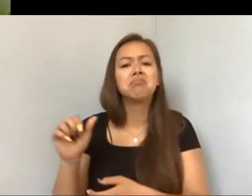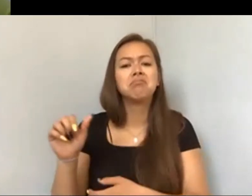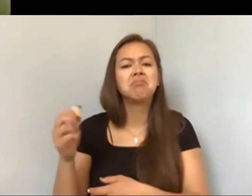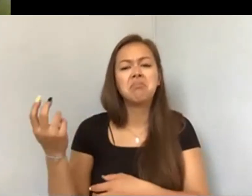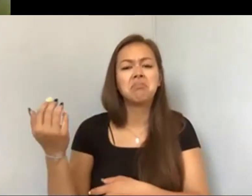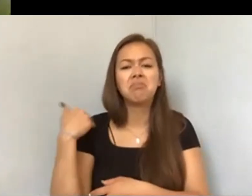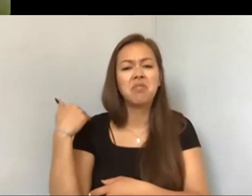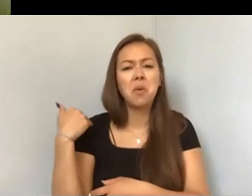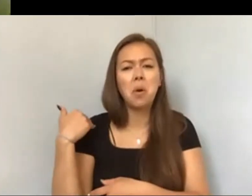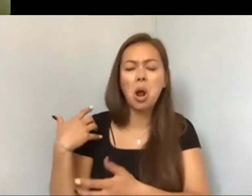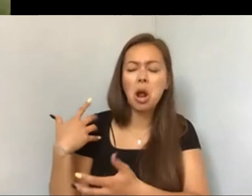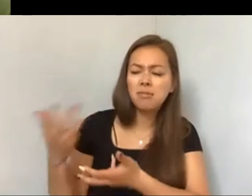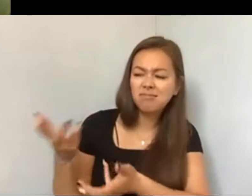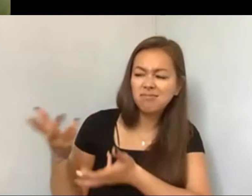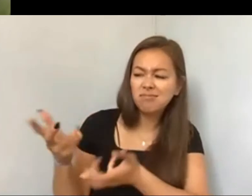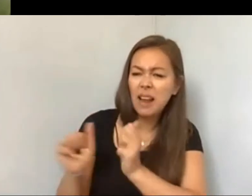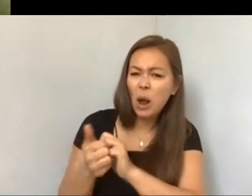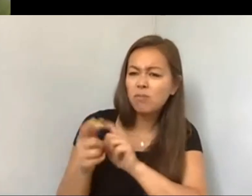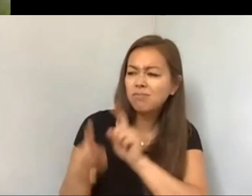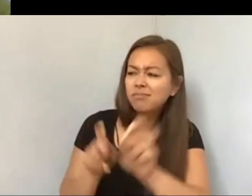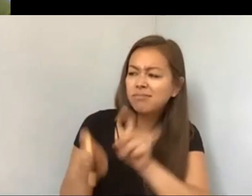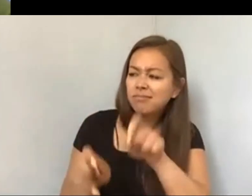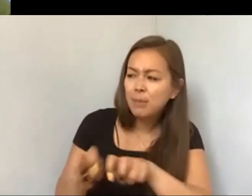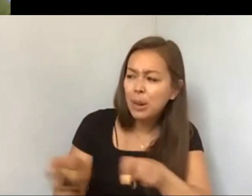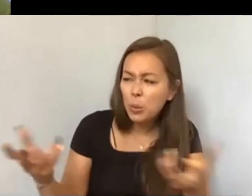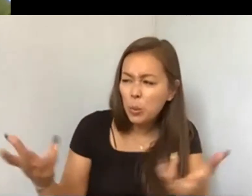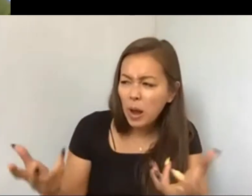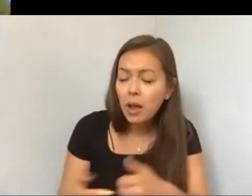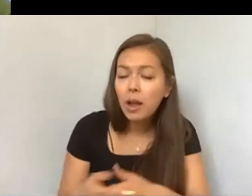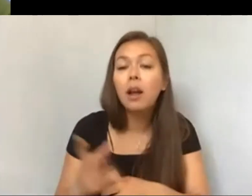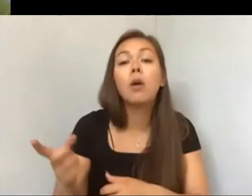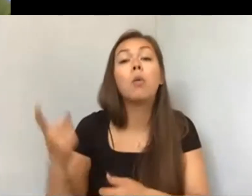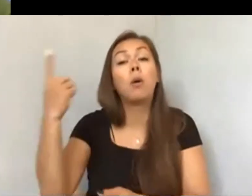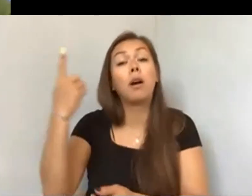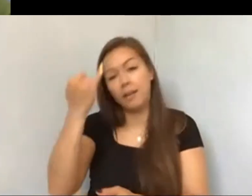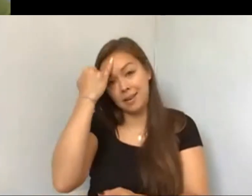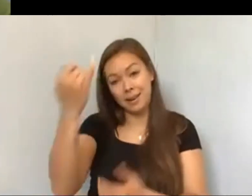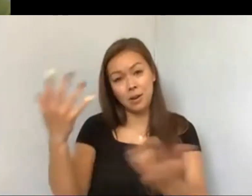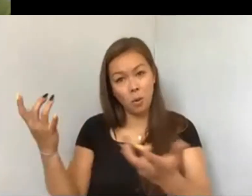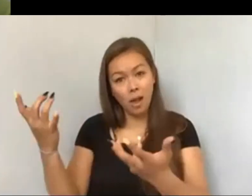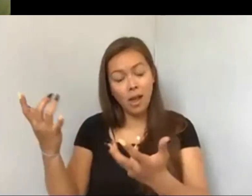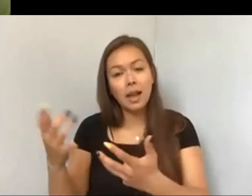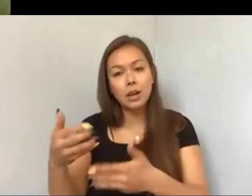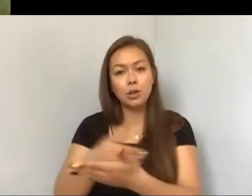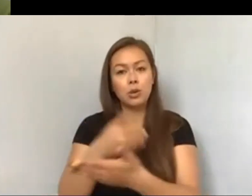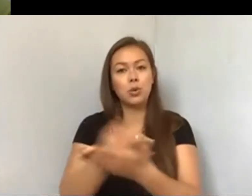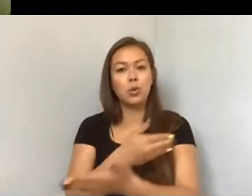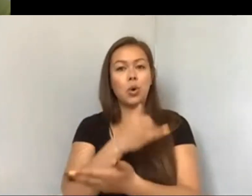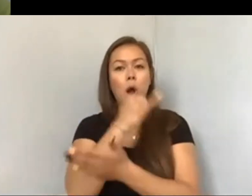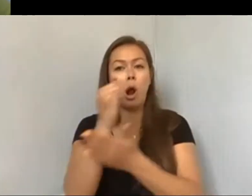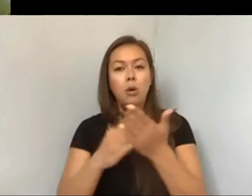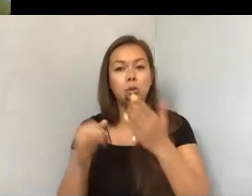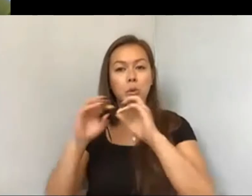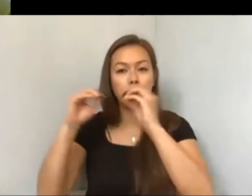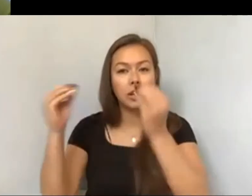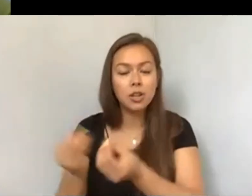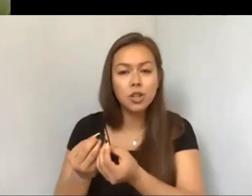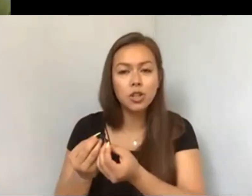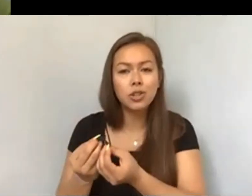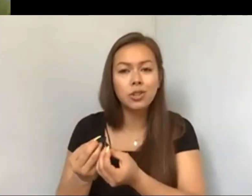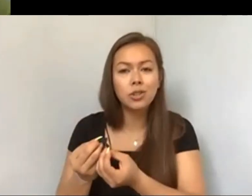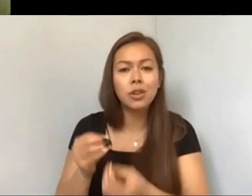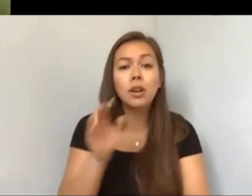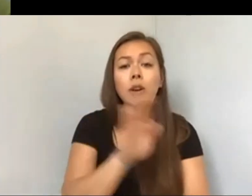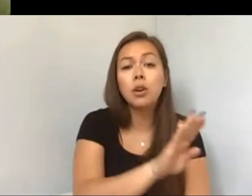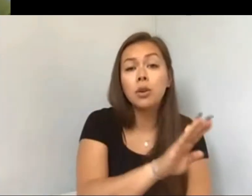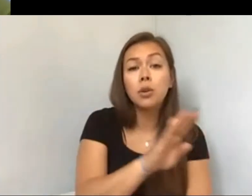this notion of a new organization, a new arts organization that's starting up, and your recommendations to this new arts organization as